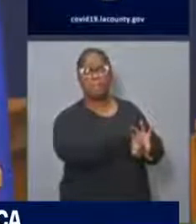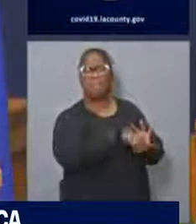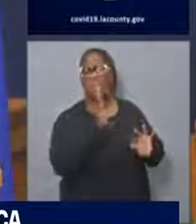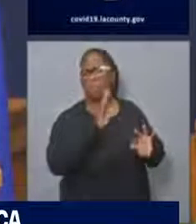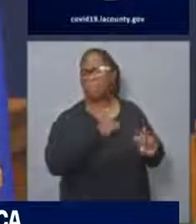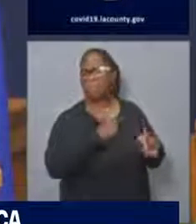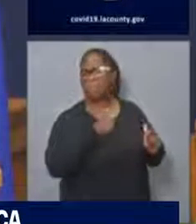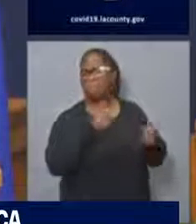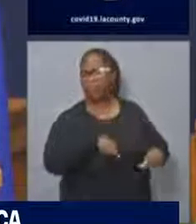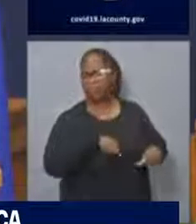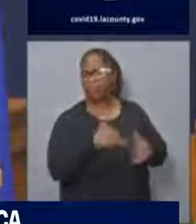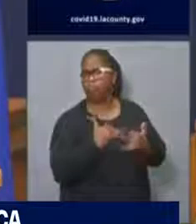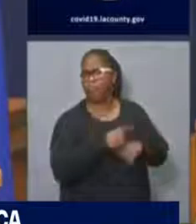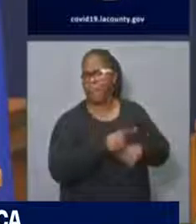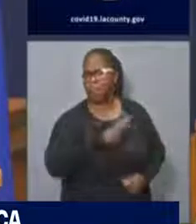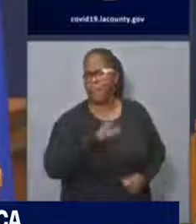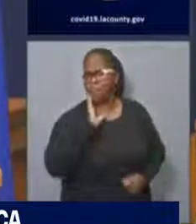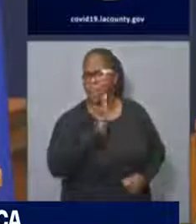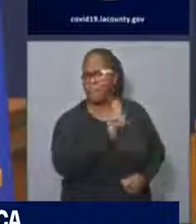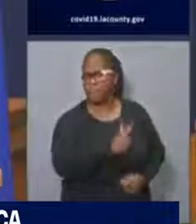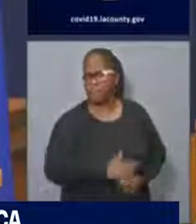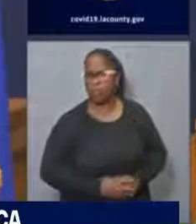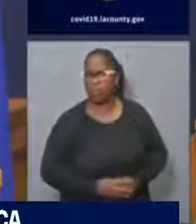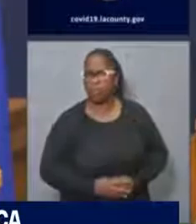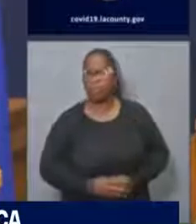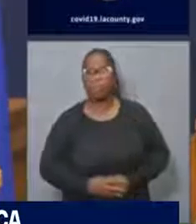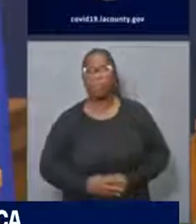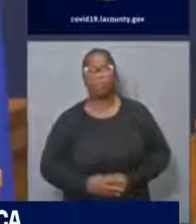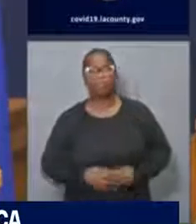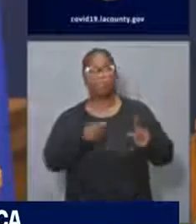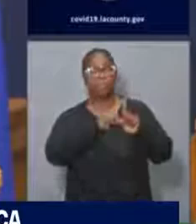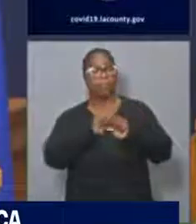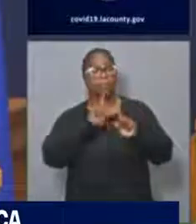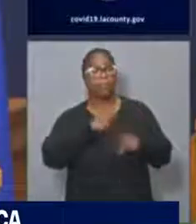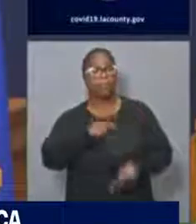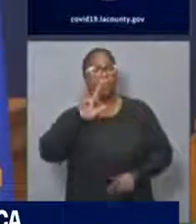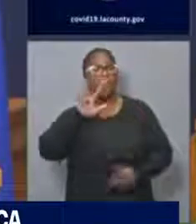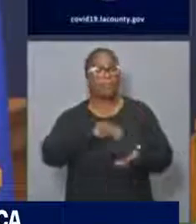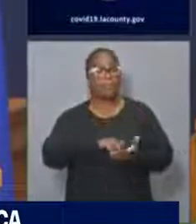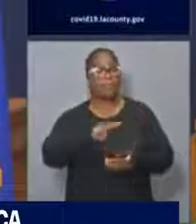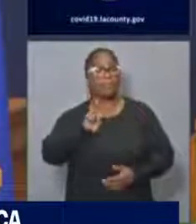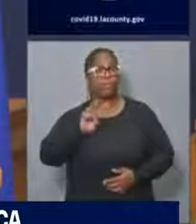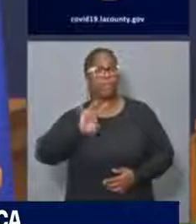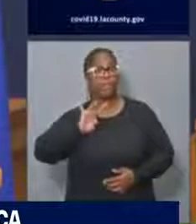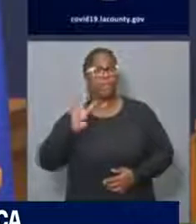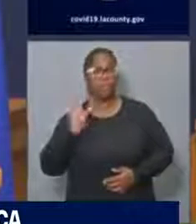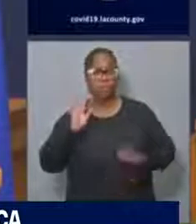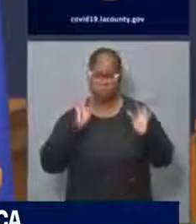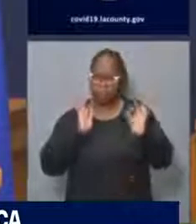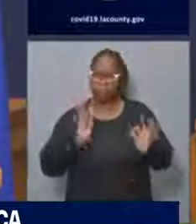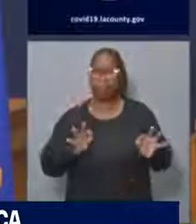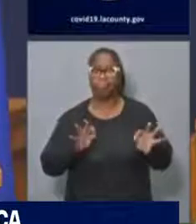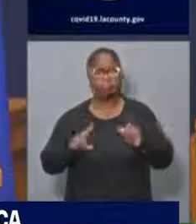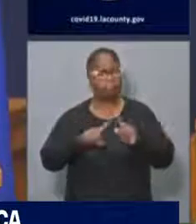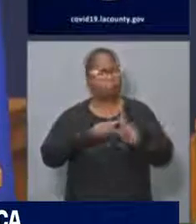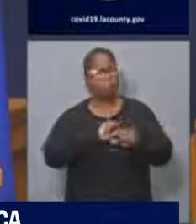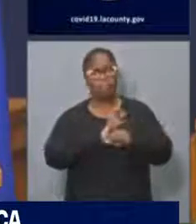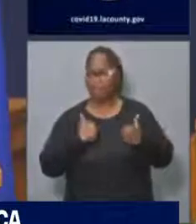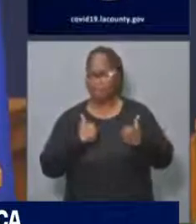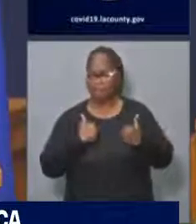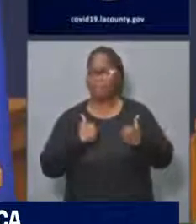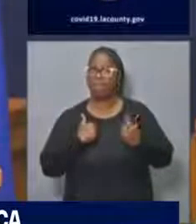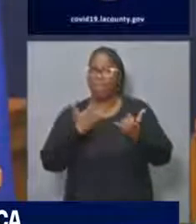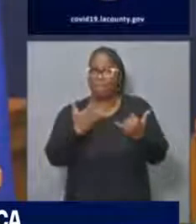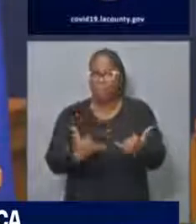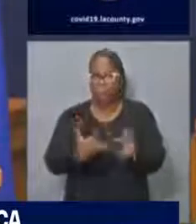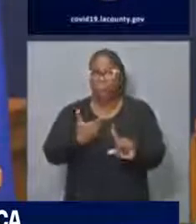get that information on our website. We're also reporting 3,284 confirmed cases at some point in